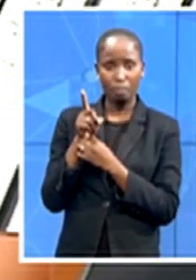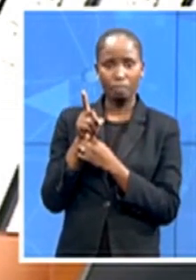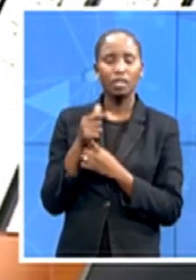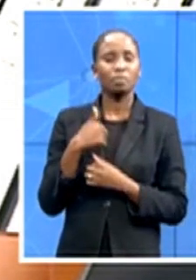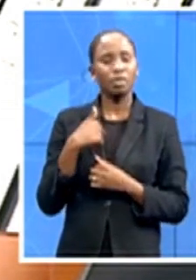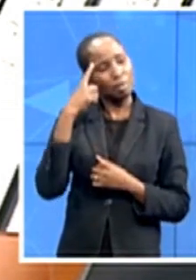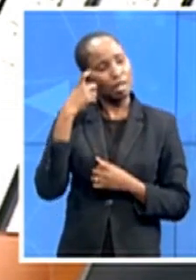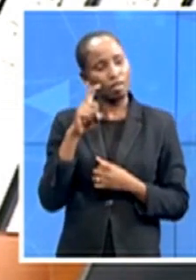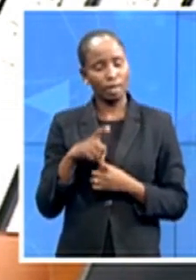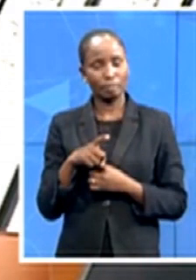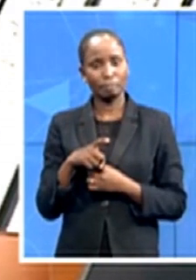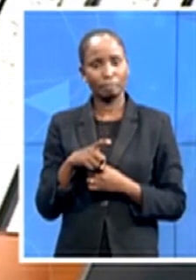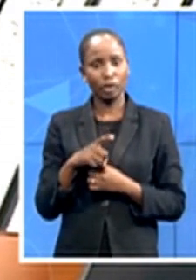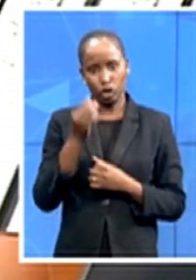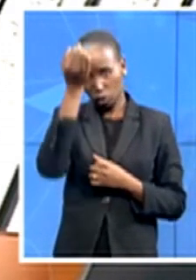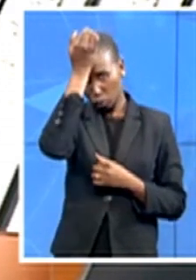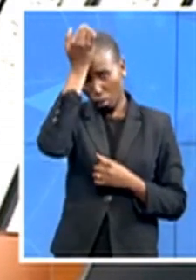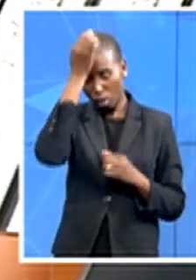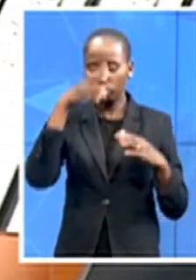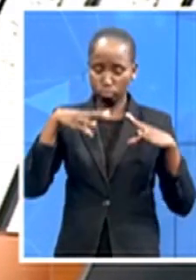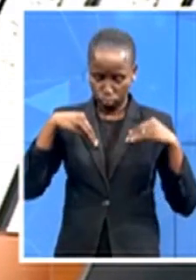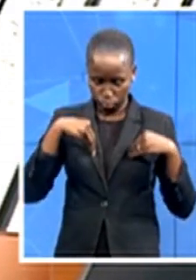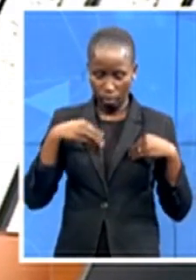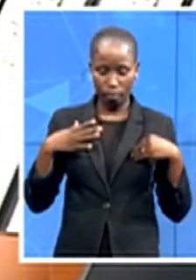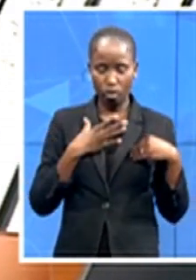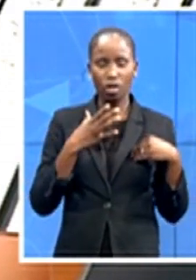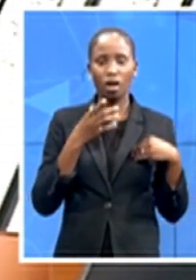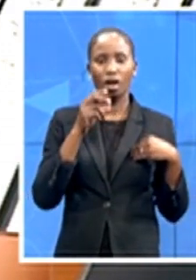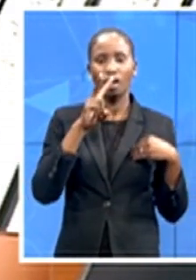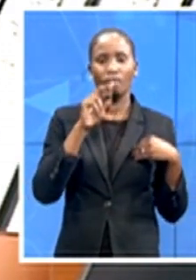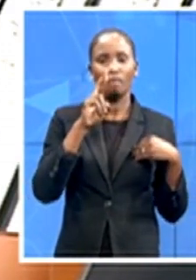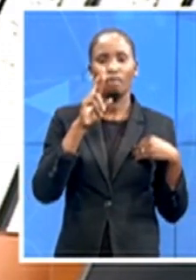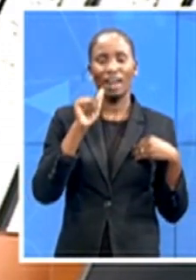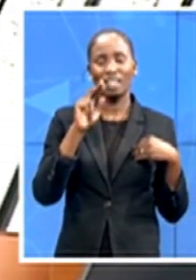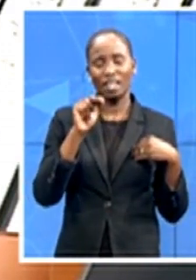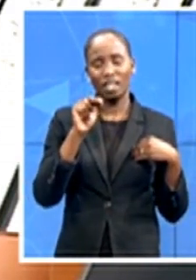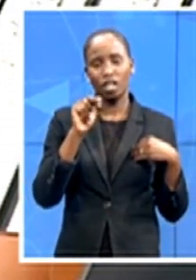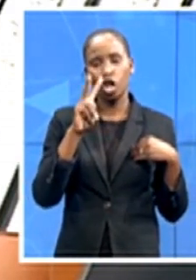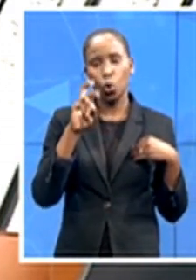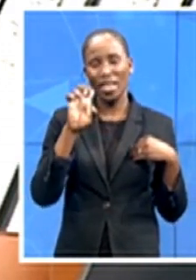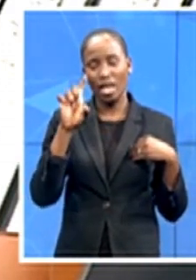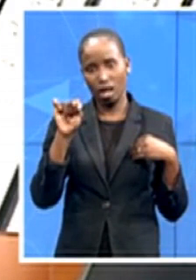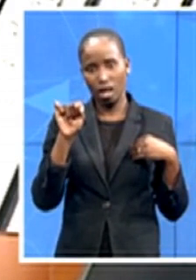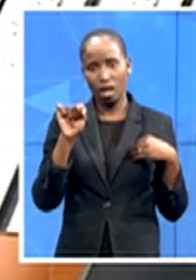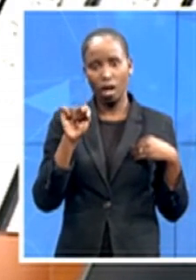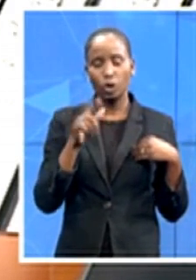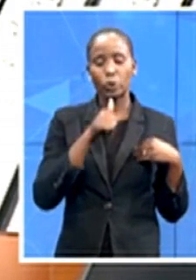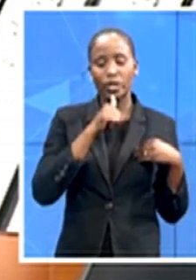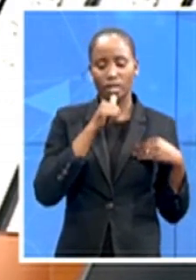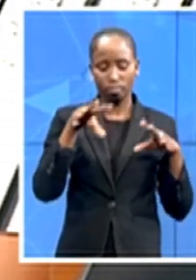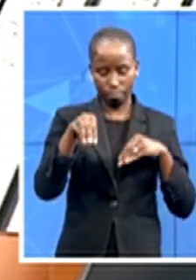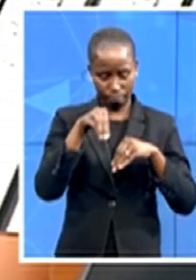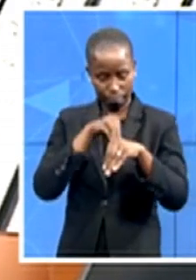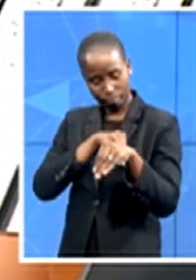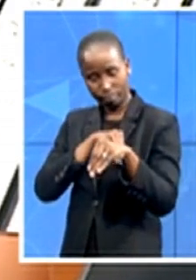Mr. Van Rooyen with Mr. Gordhan was critical in preventing further damage to the economy and